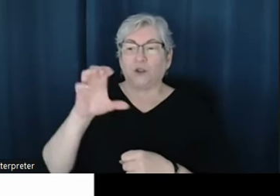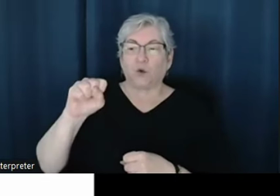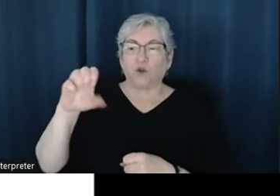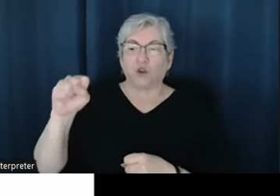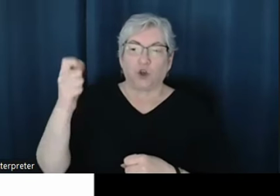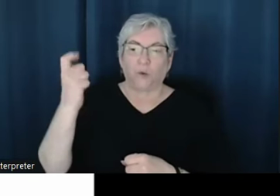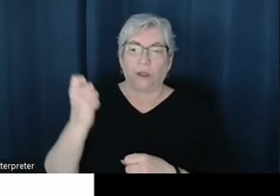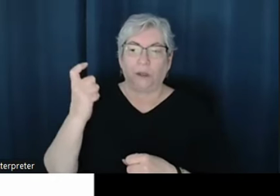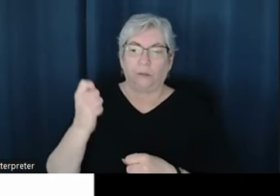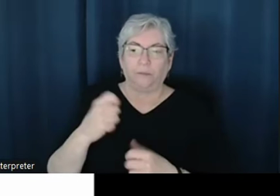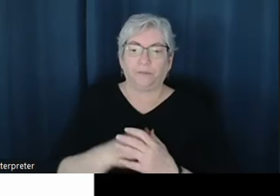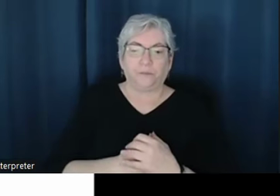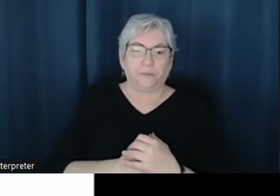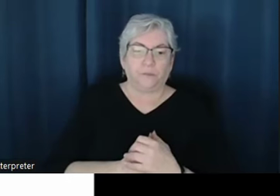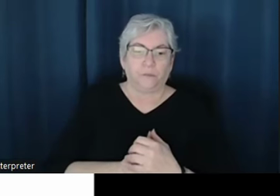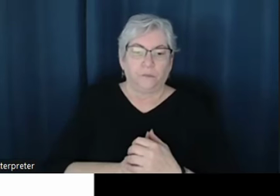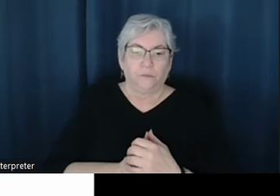benefits. Next.